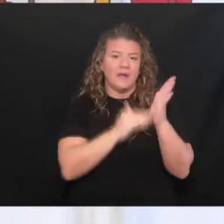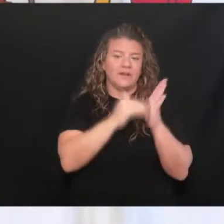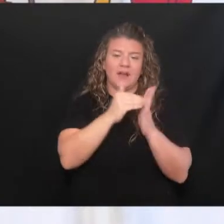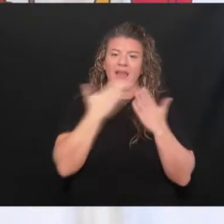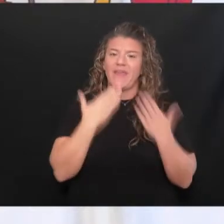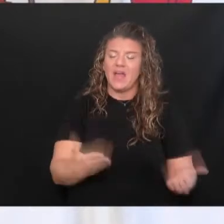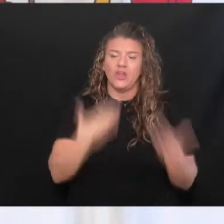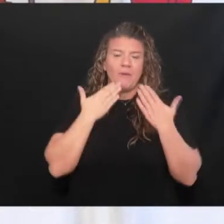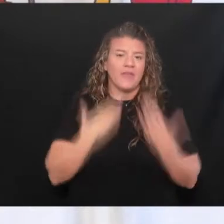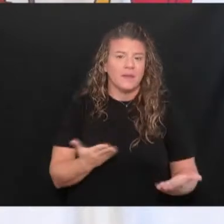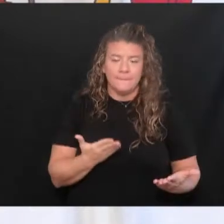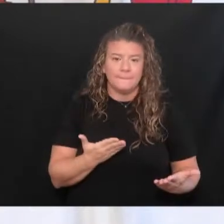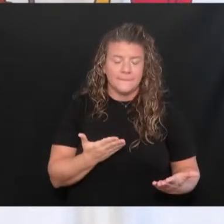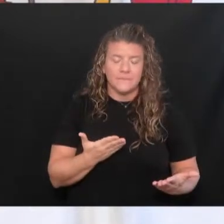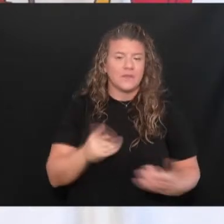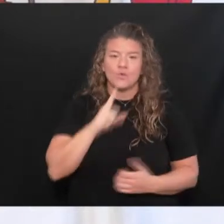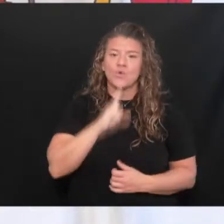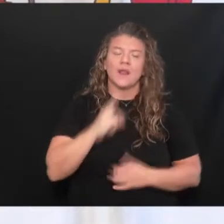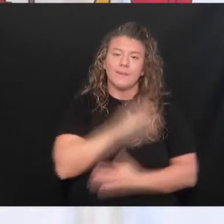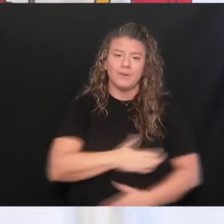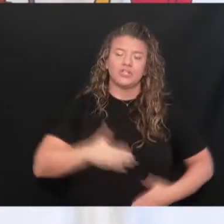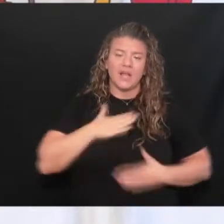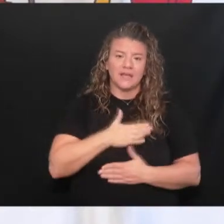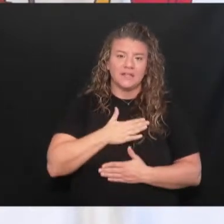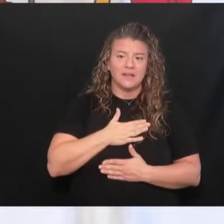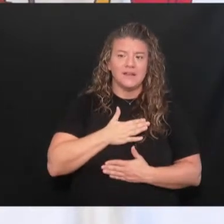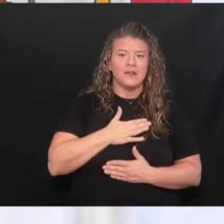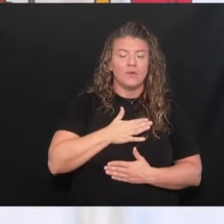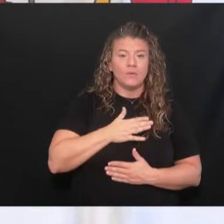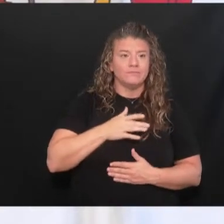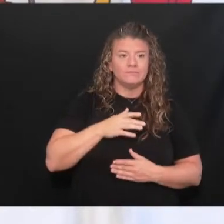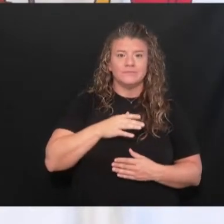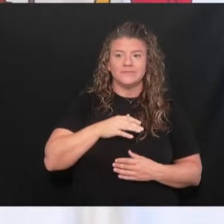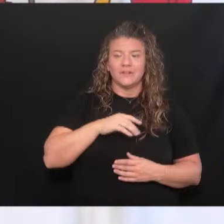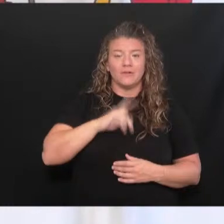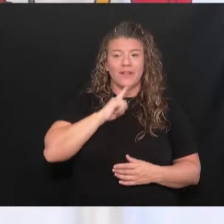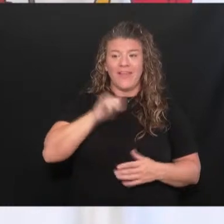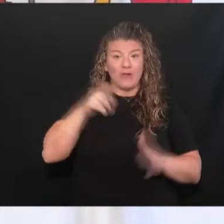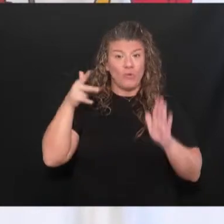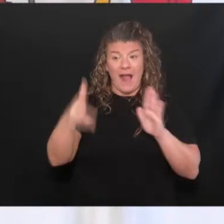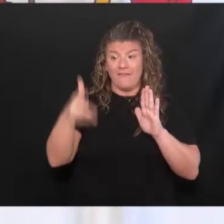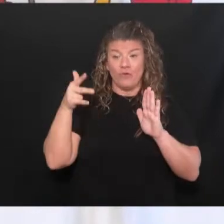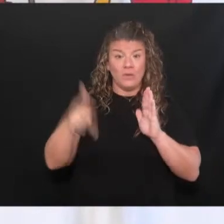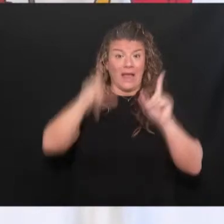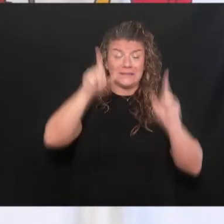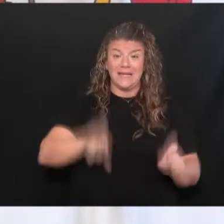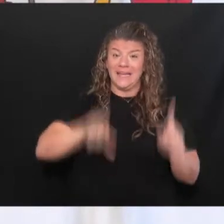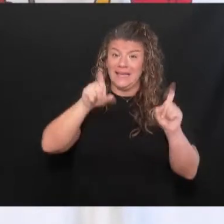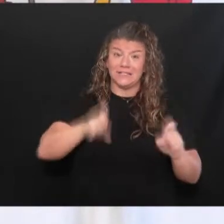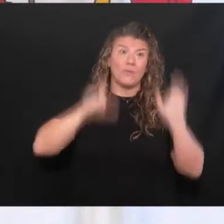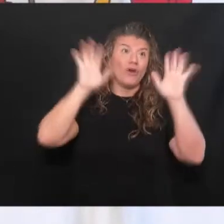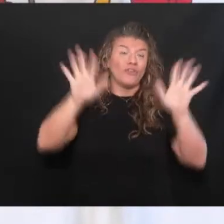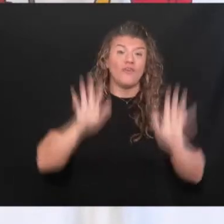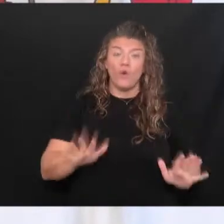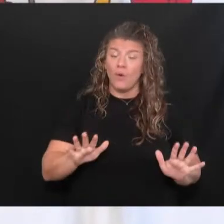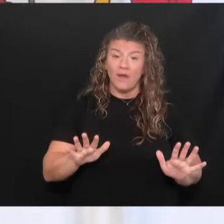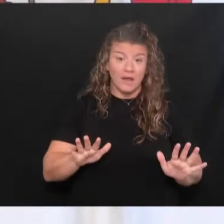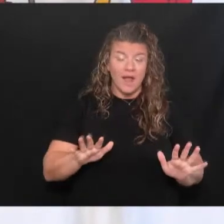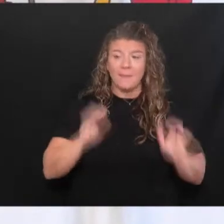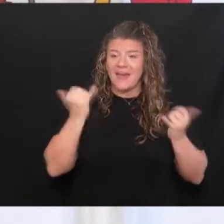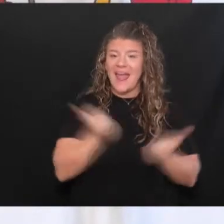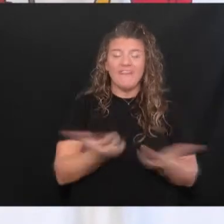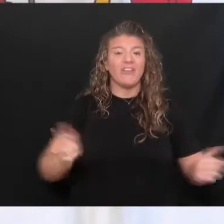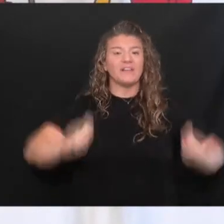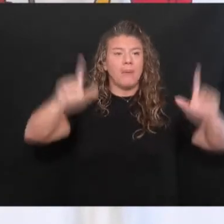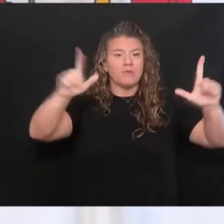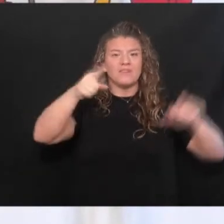and I really appreciate it. And we go back a long ways to that drive-through testing, but all that's up and